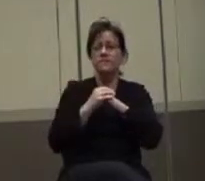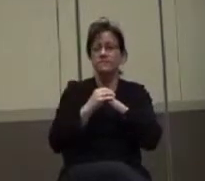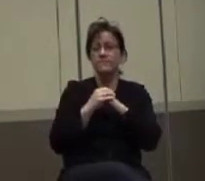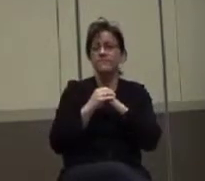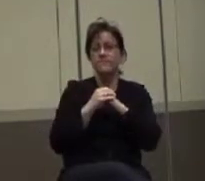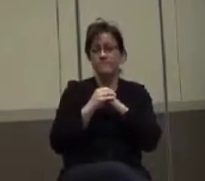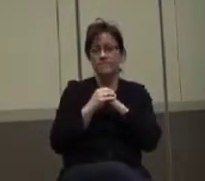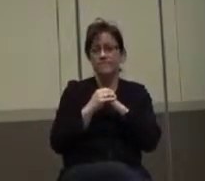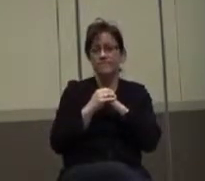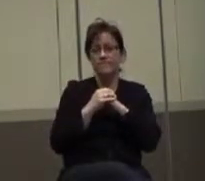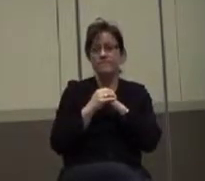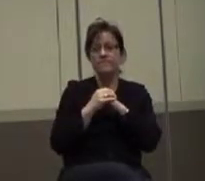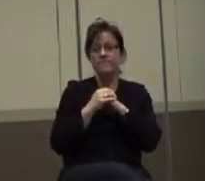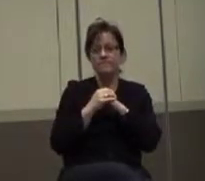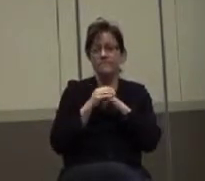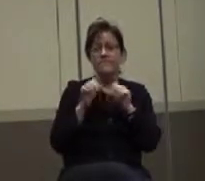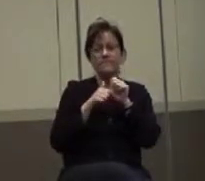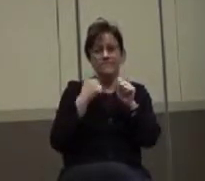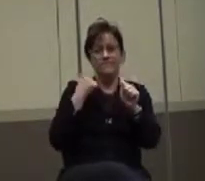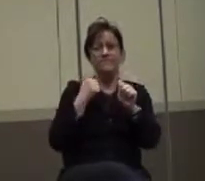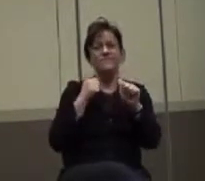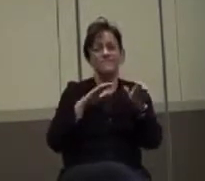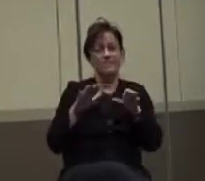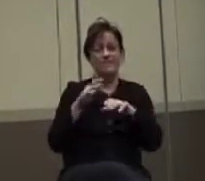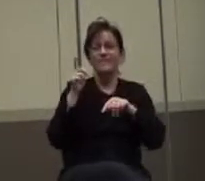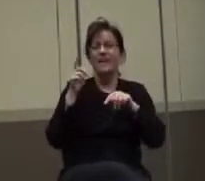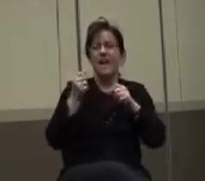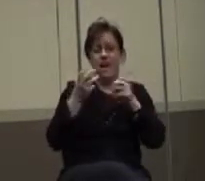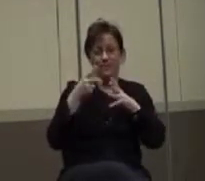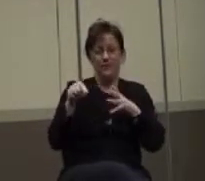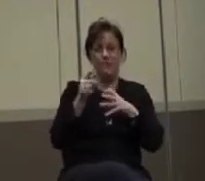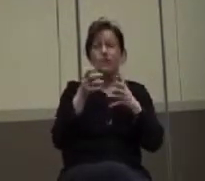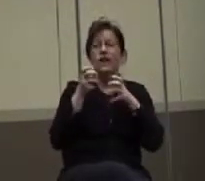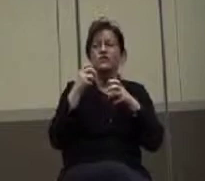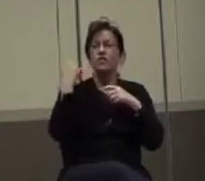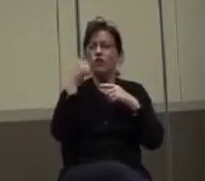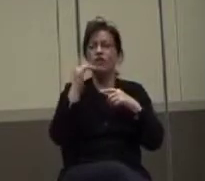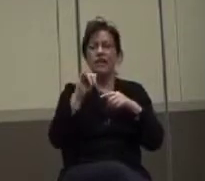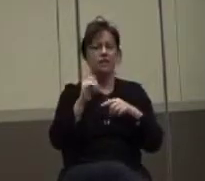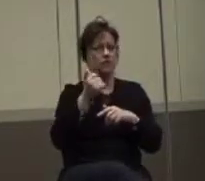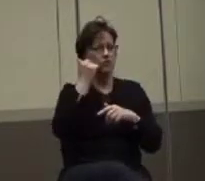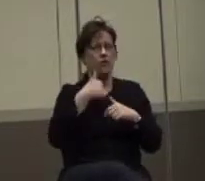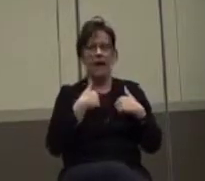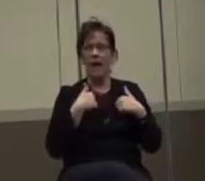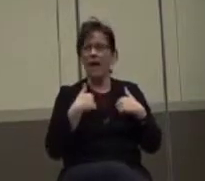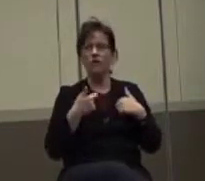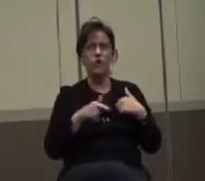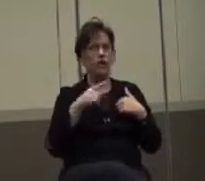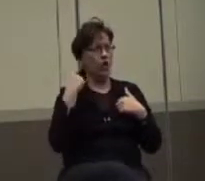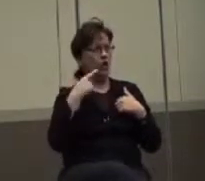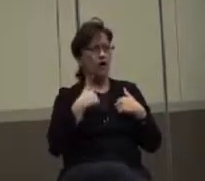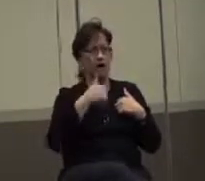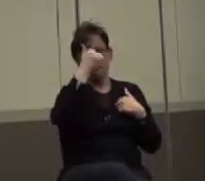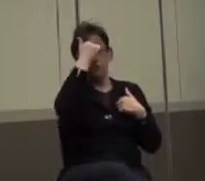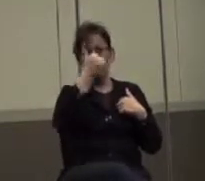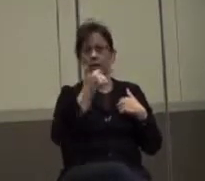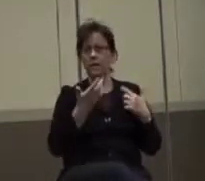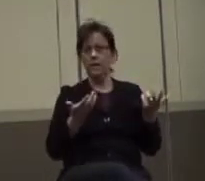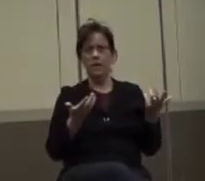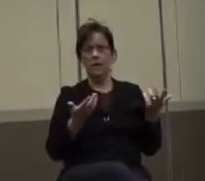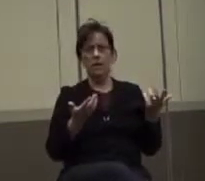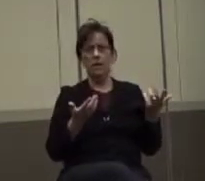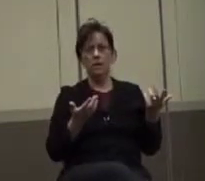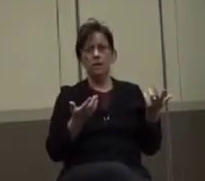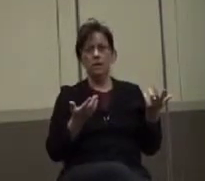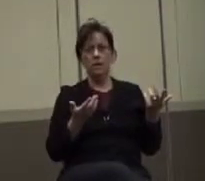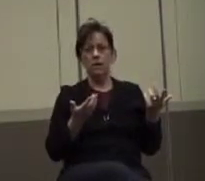They can't do it. How many of you want to look stupid? I don't want to look stupid. right? Much better look bad,